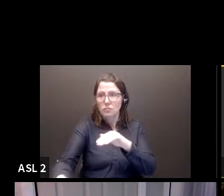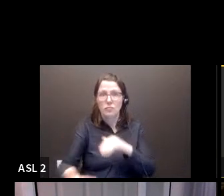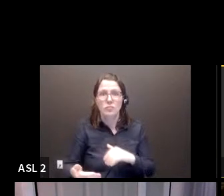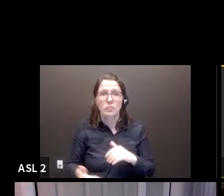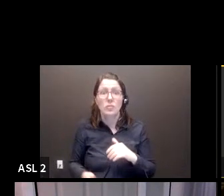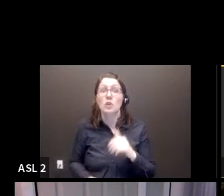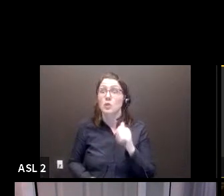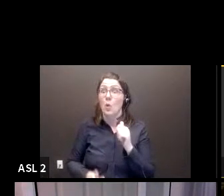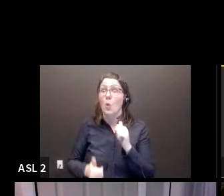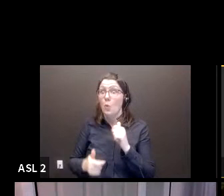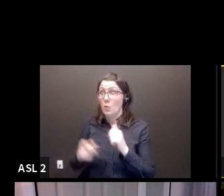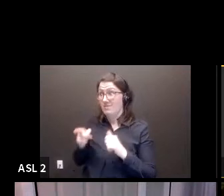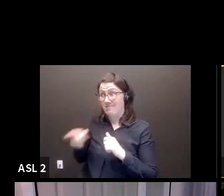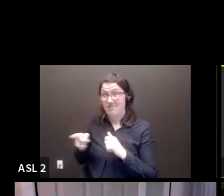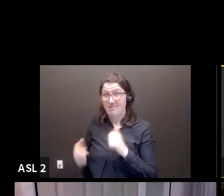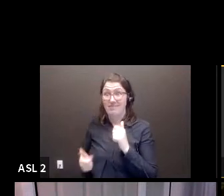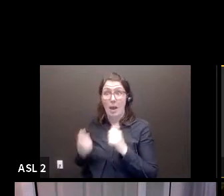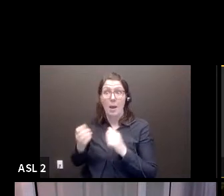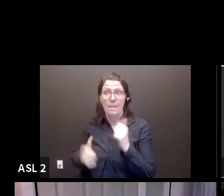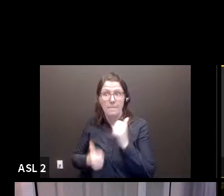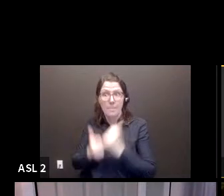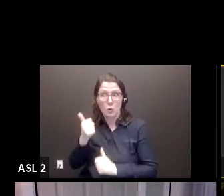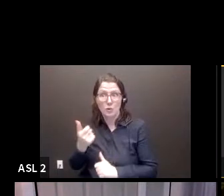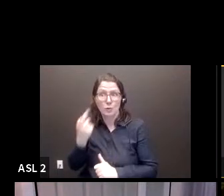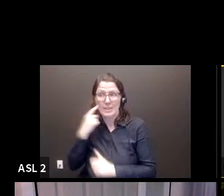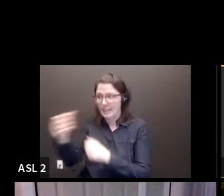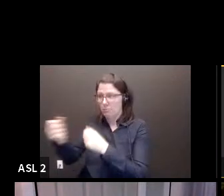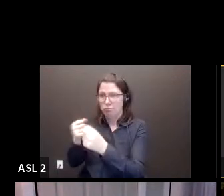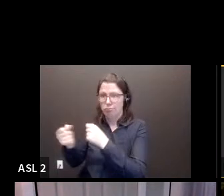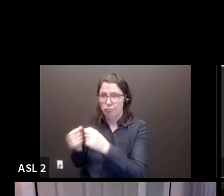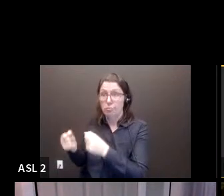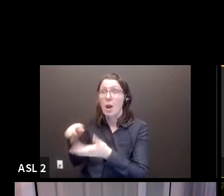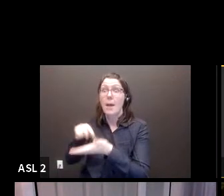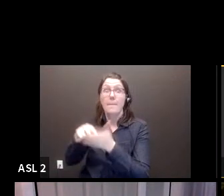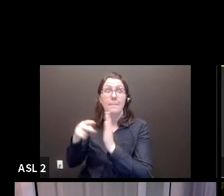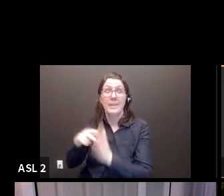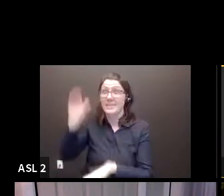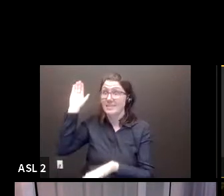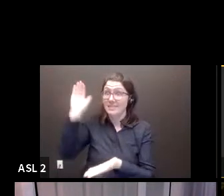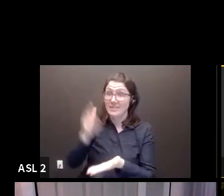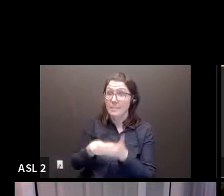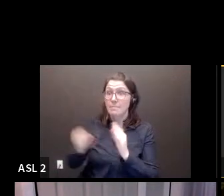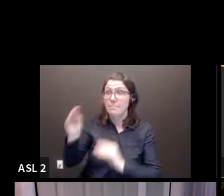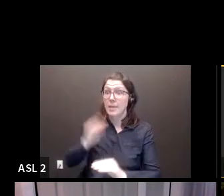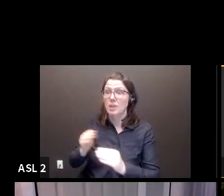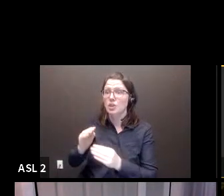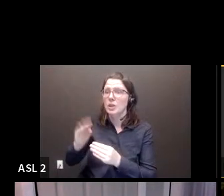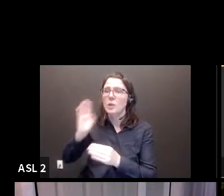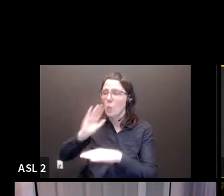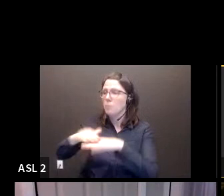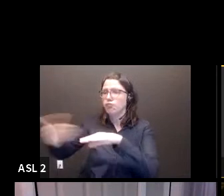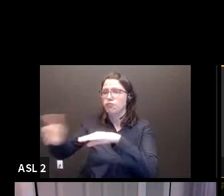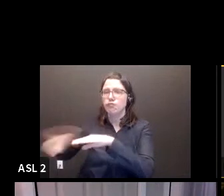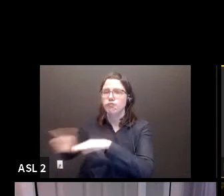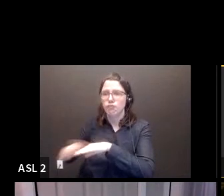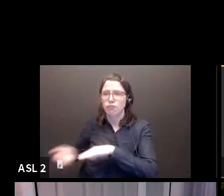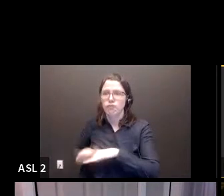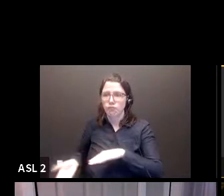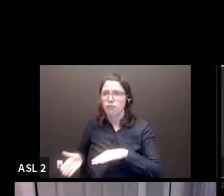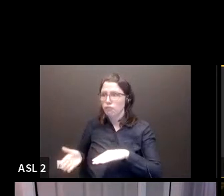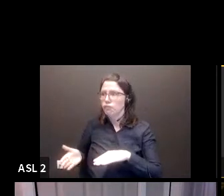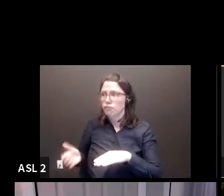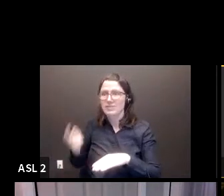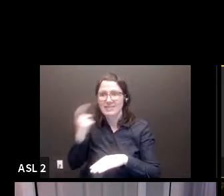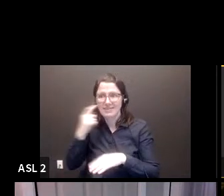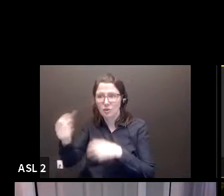uniform members and a hundred percent of those fte reductions would come from our recent recruit graduation classes which are